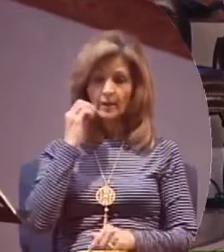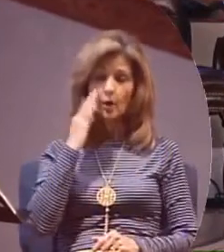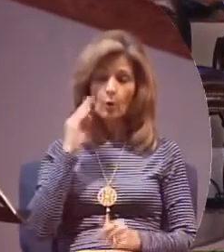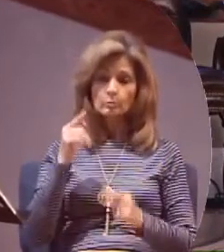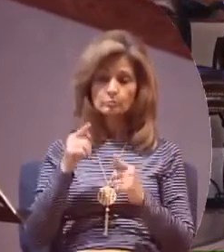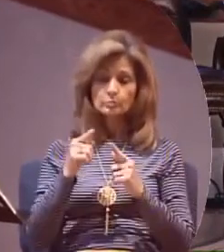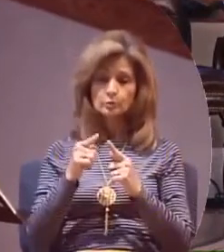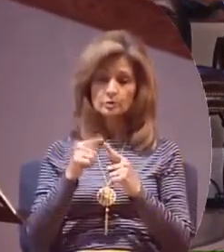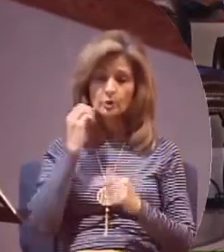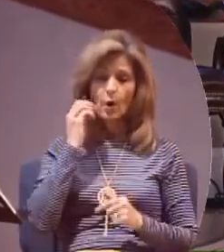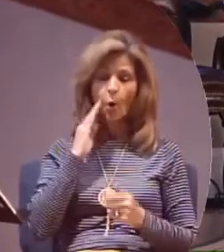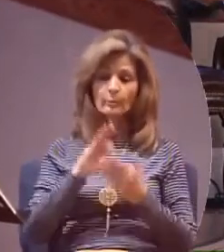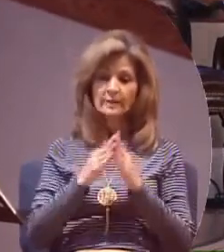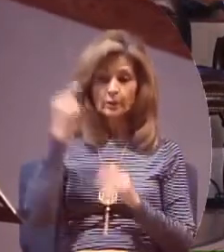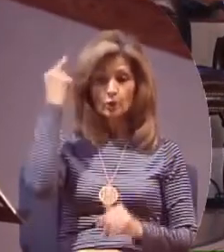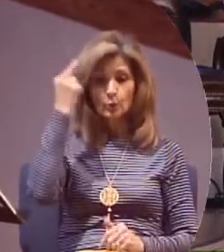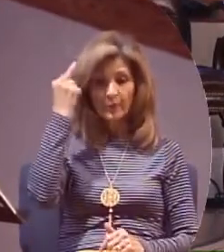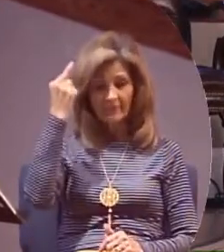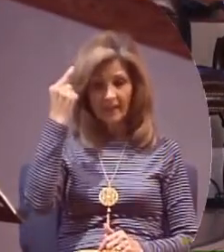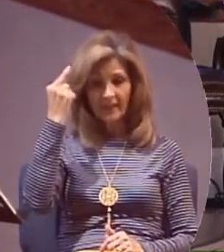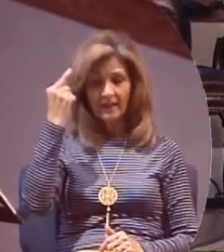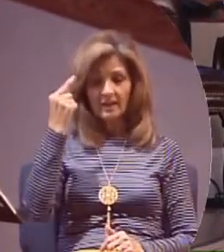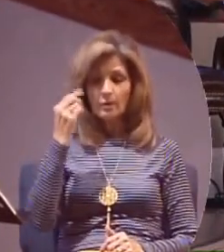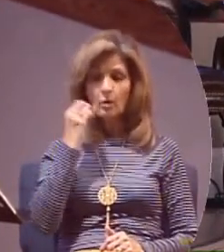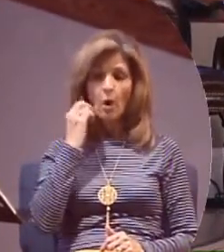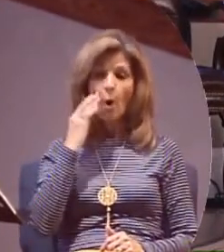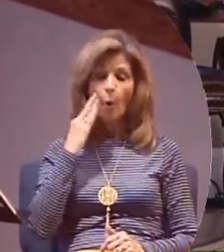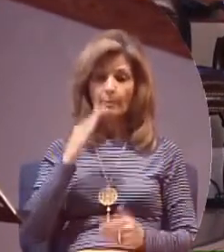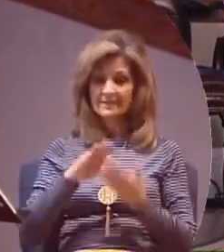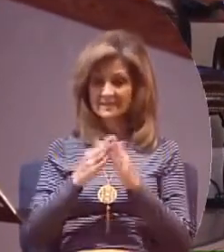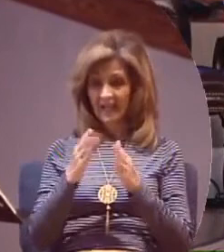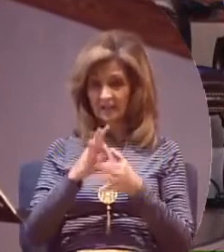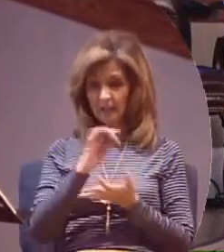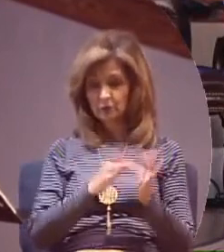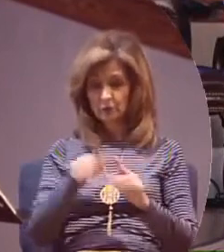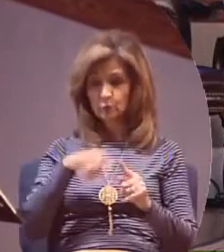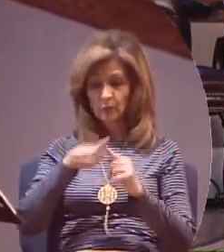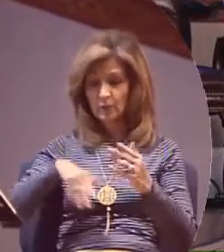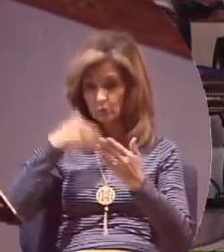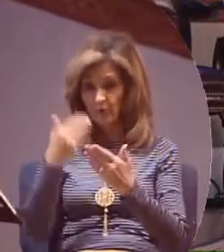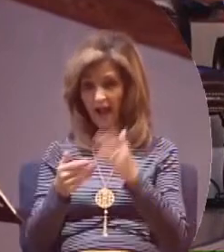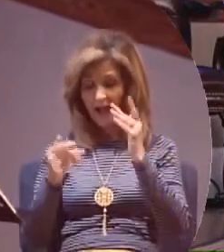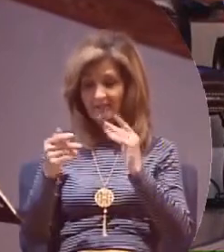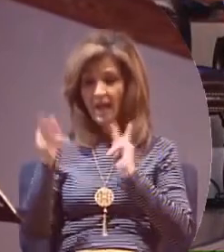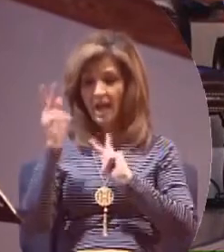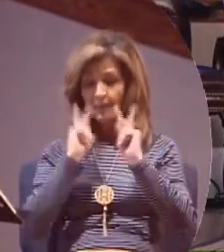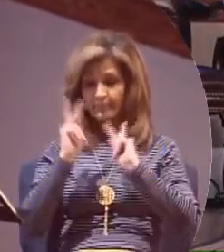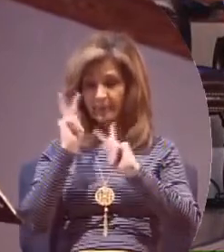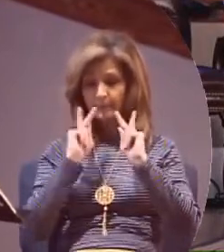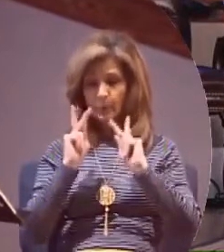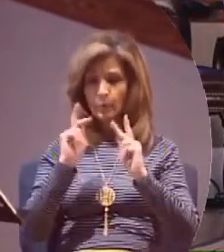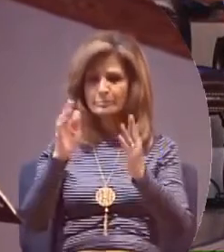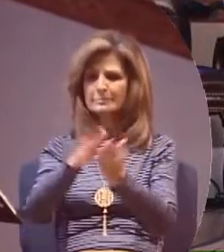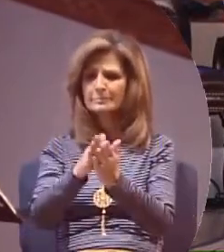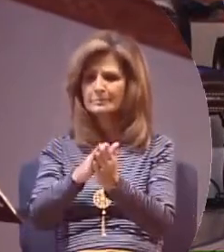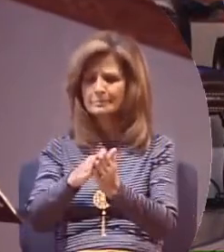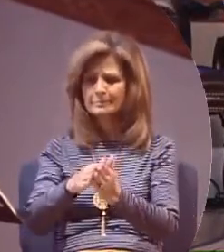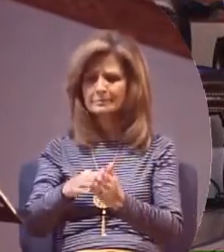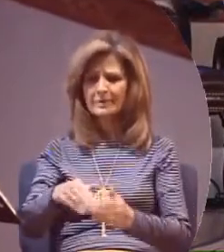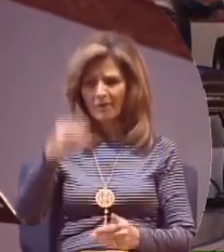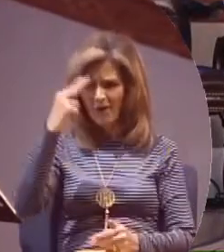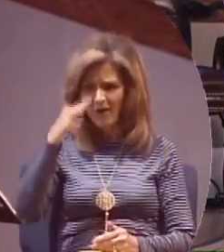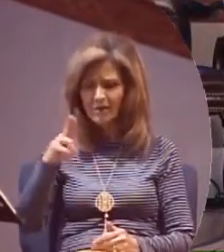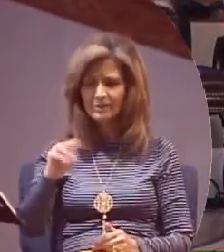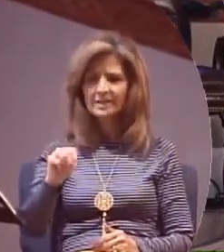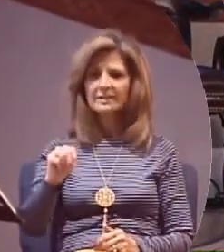Now, you would think, being the hometown of the Lord Jesus, when he got there, he would have received a hero's welcome.